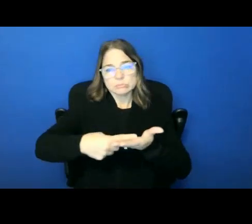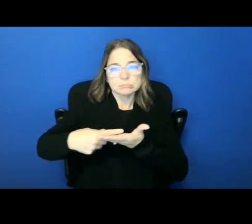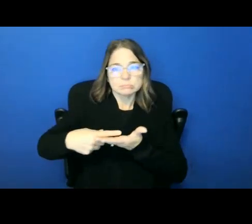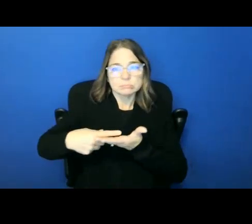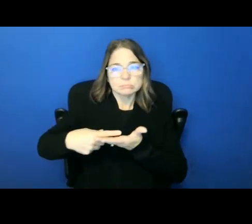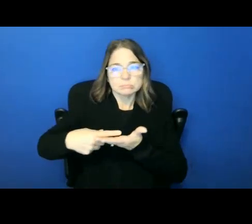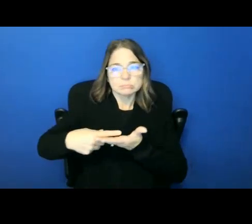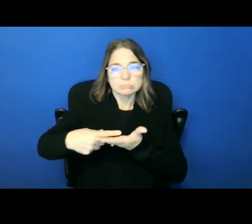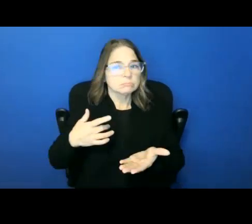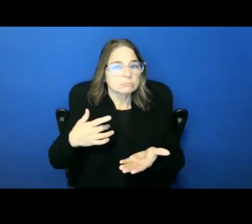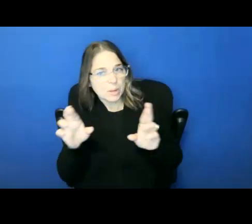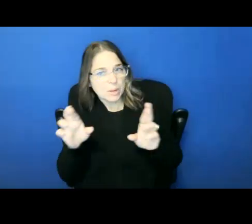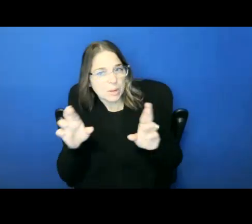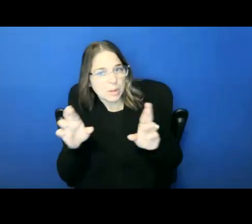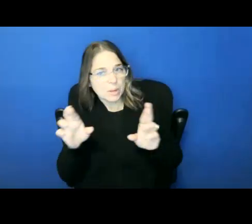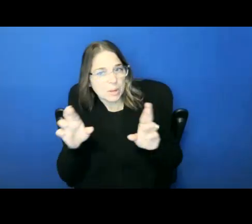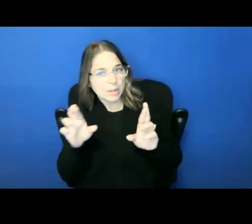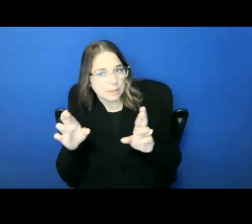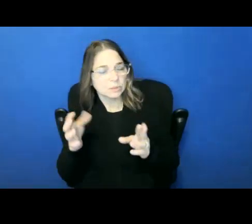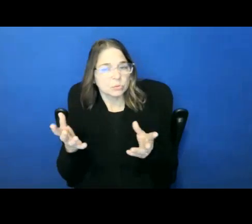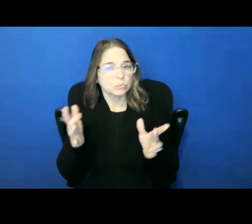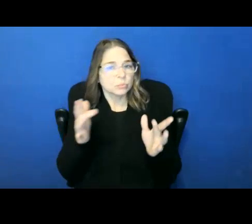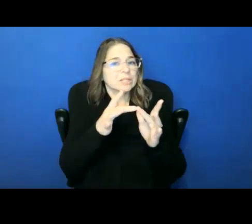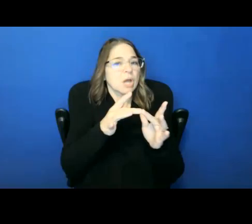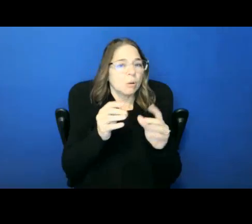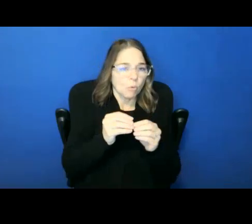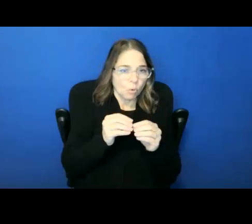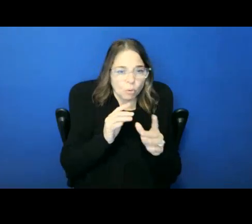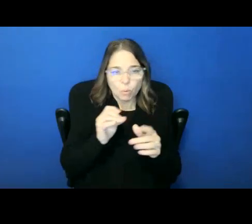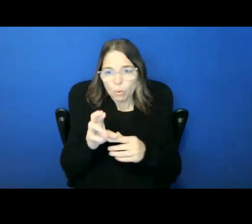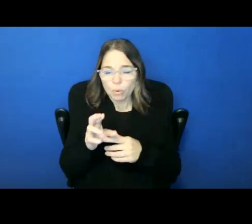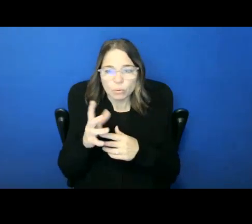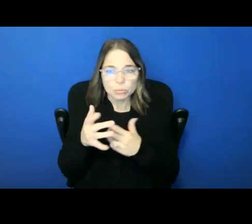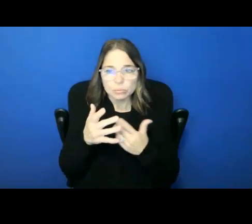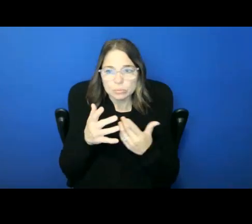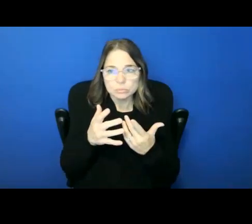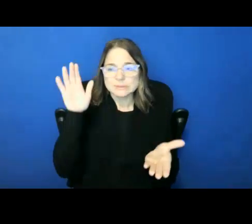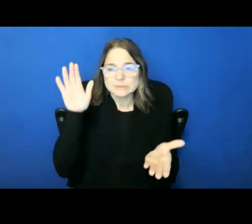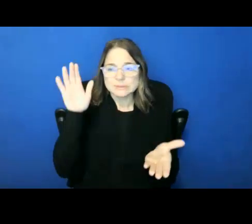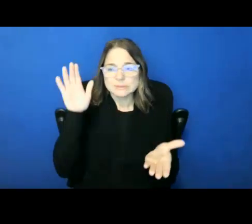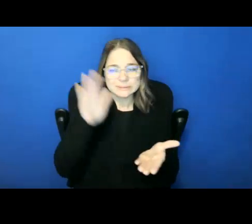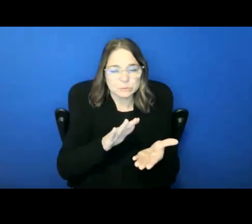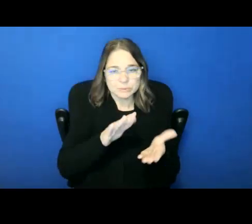determine your readiness to reach out more and to just decrease stigma in this area.